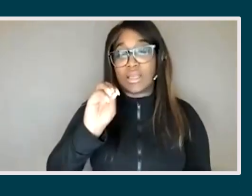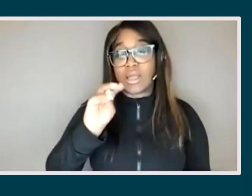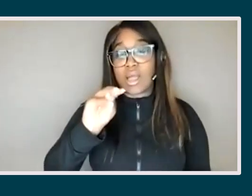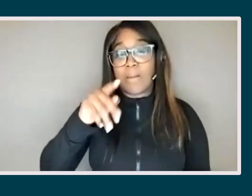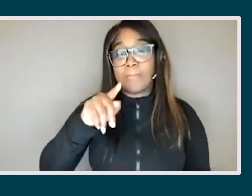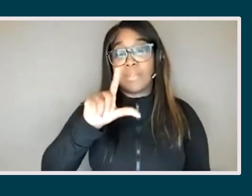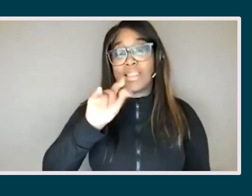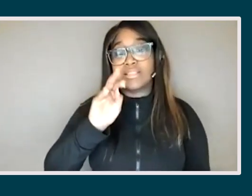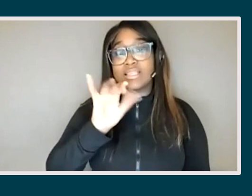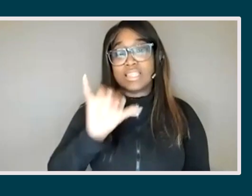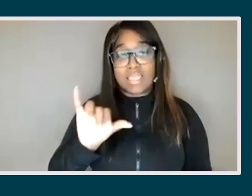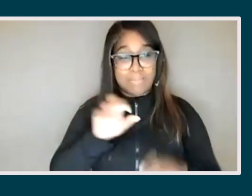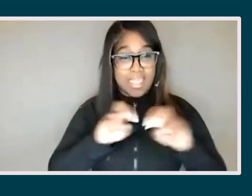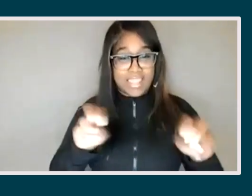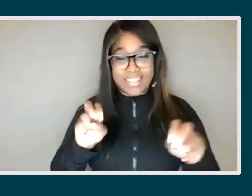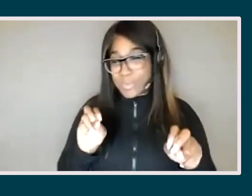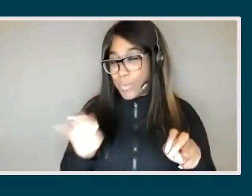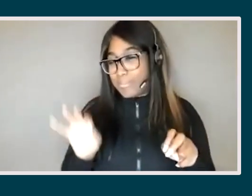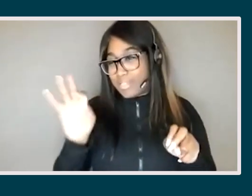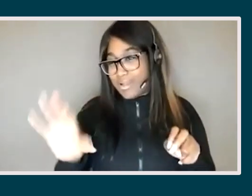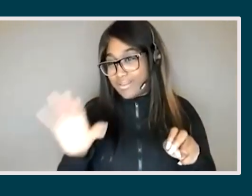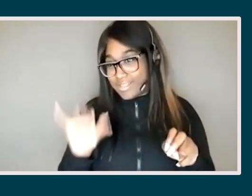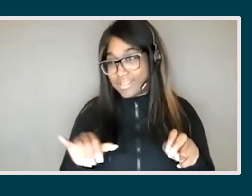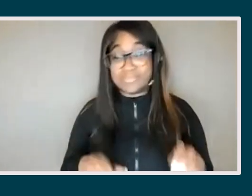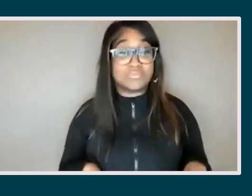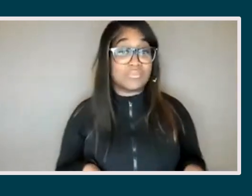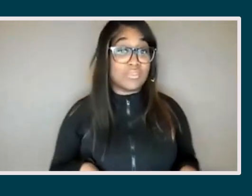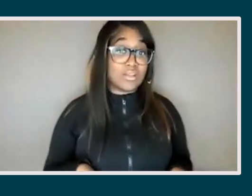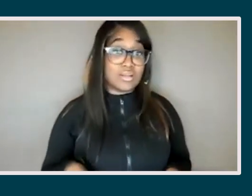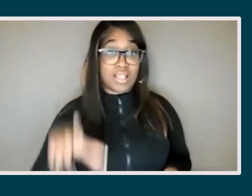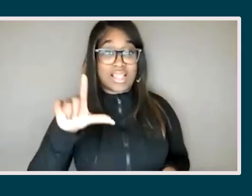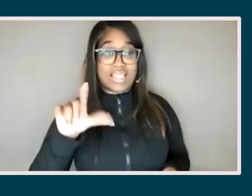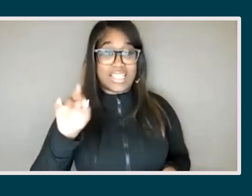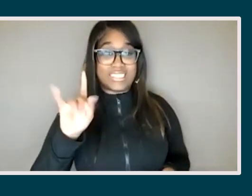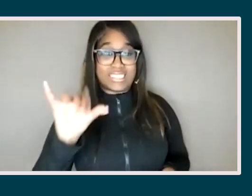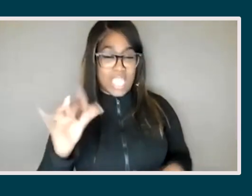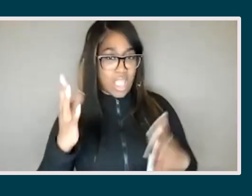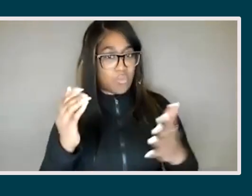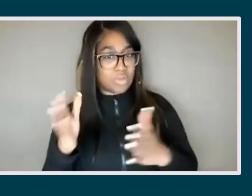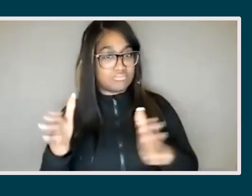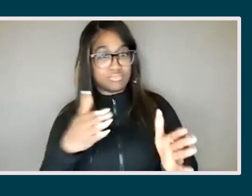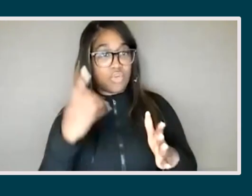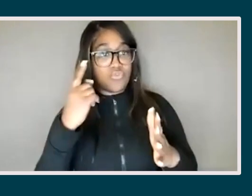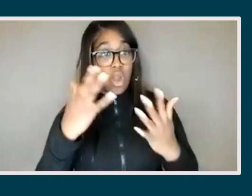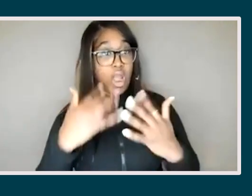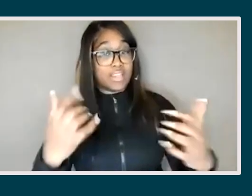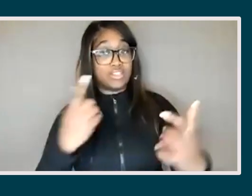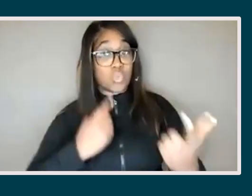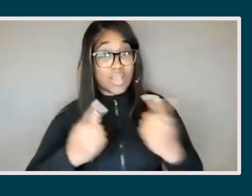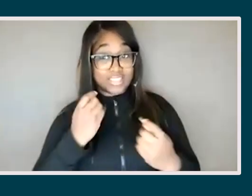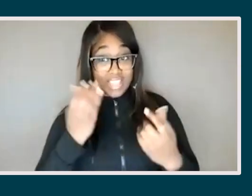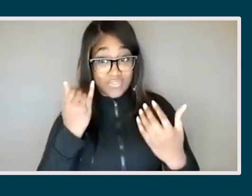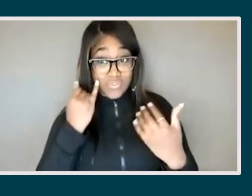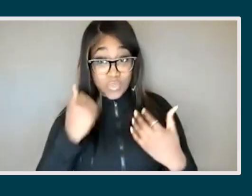Plug. I want to turn to some audience questions. So if you have those, please go ahead and drop